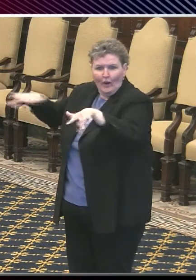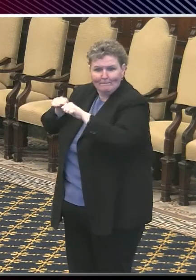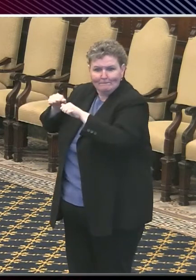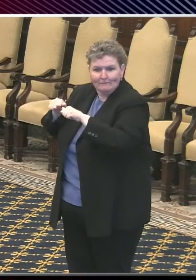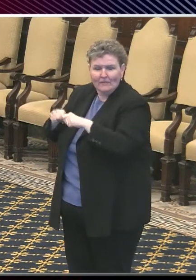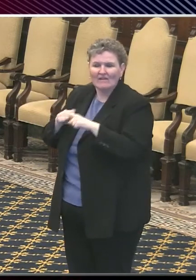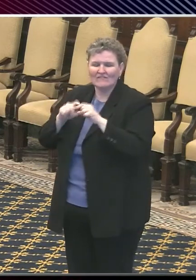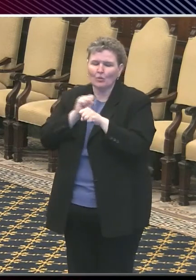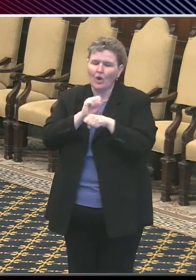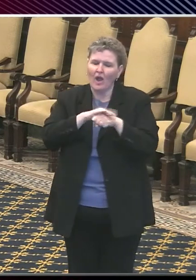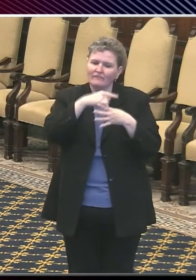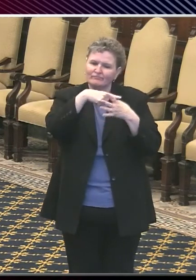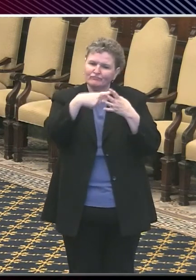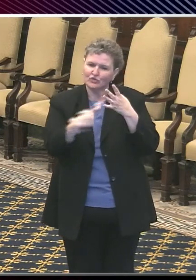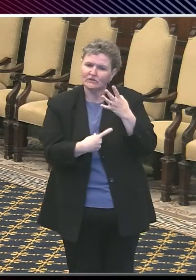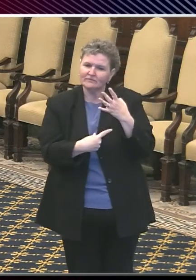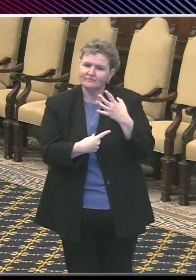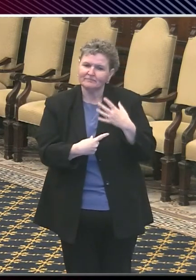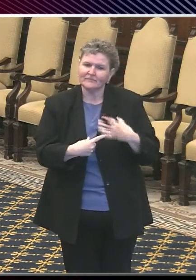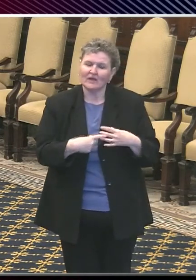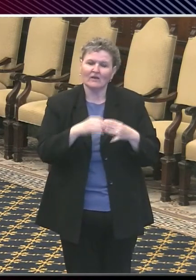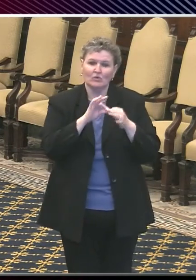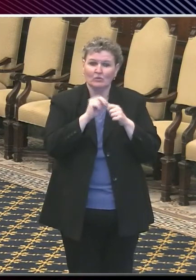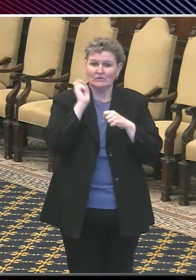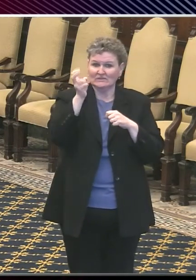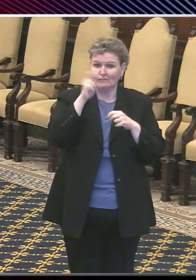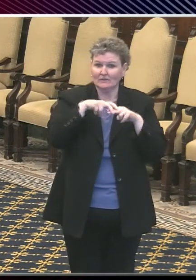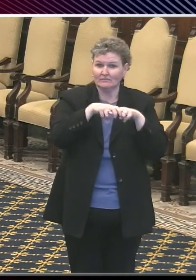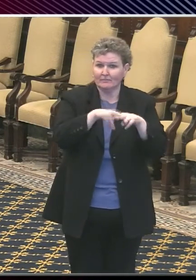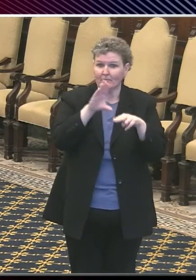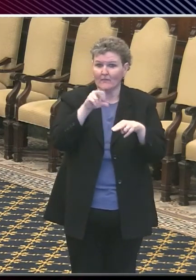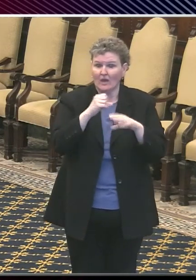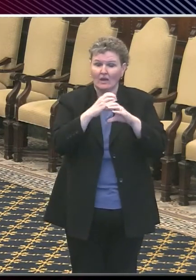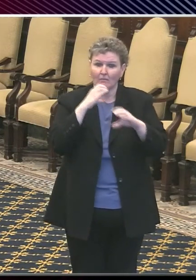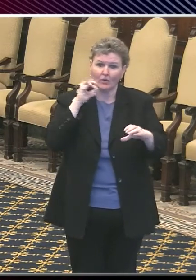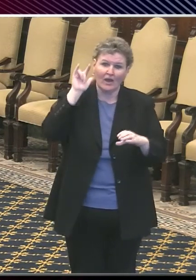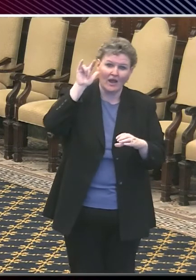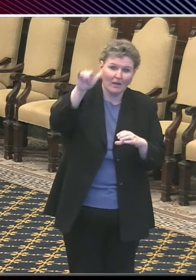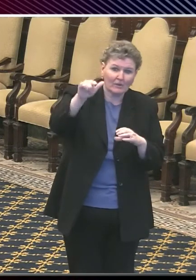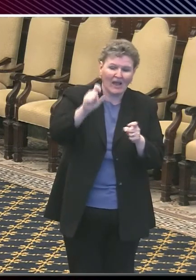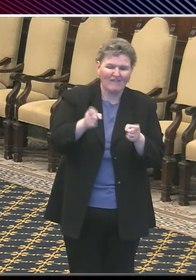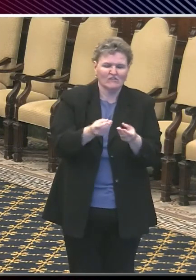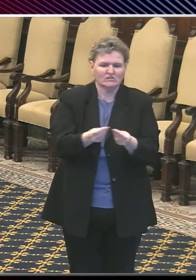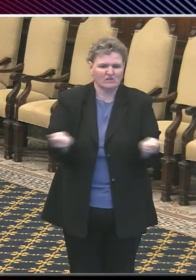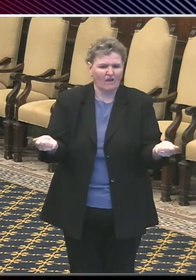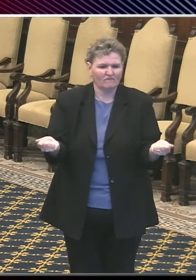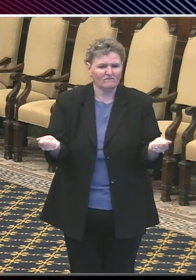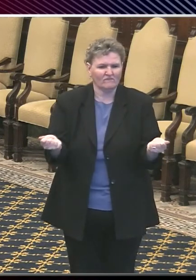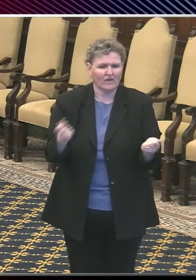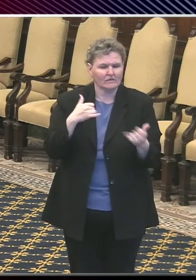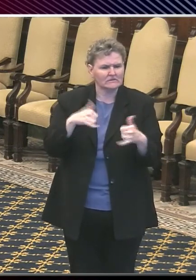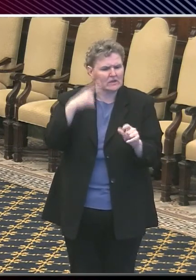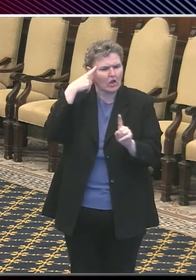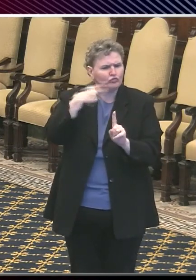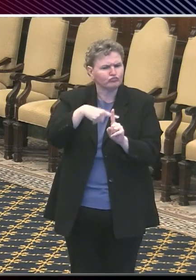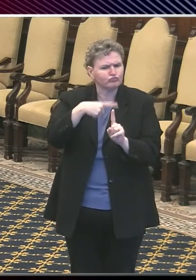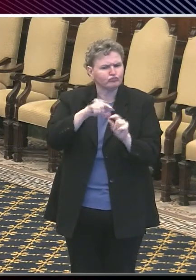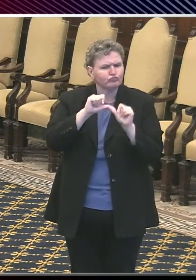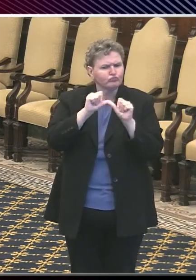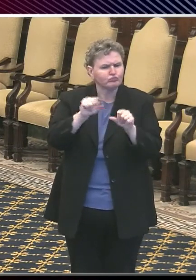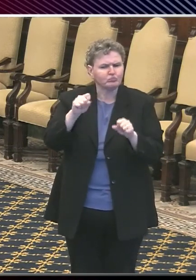you both had mentioned last week that layoffs were beginning and that employees were being notified that they would be laid off as of